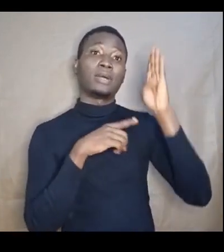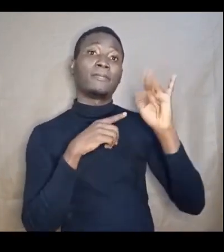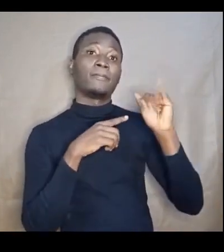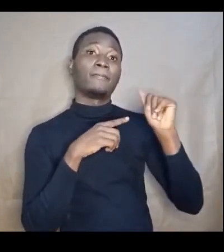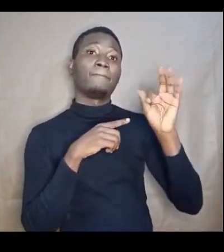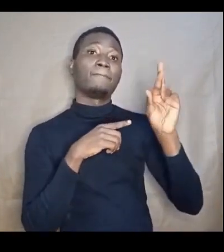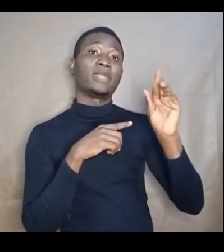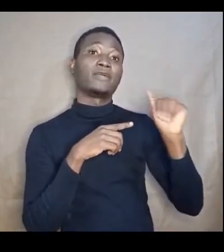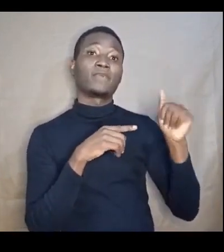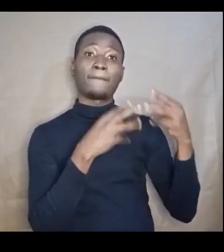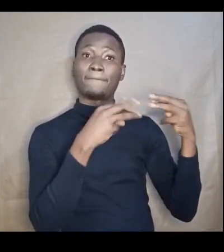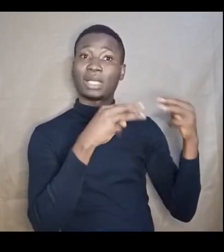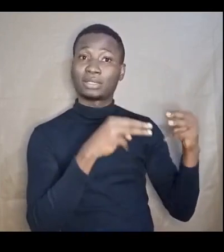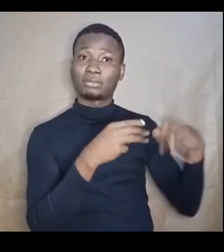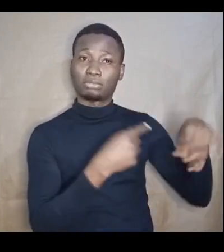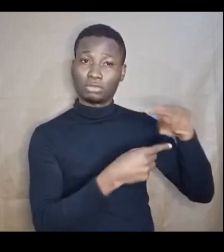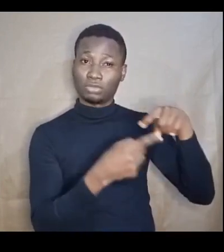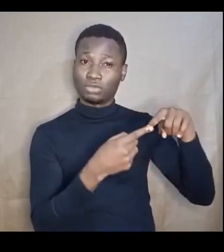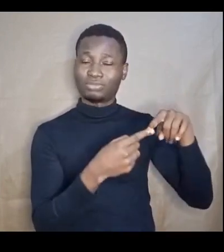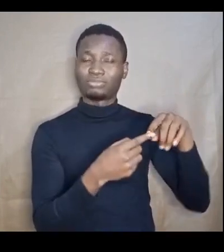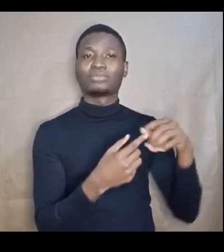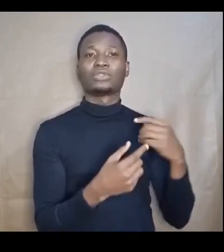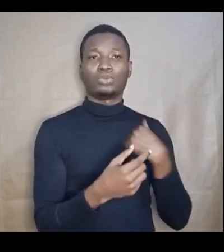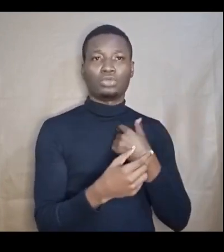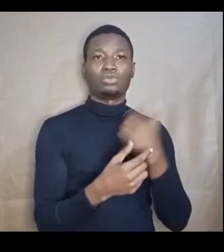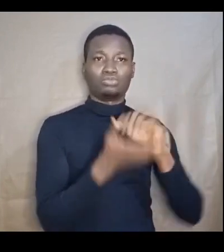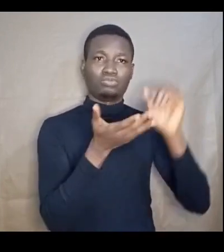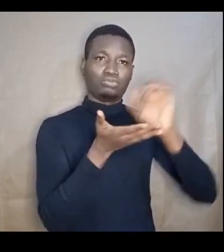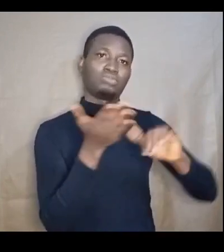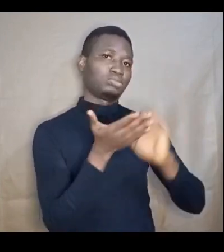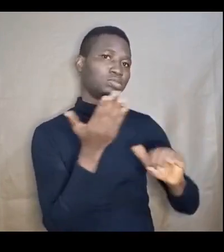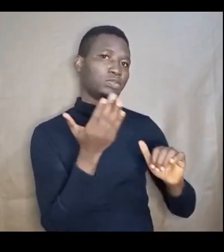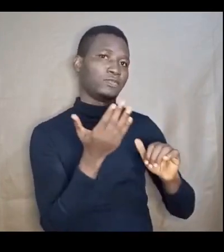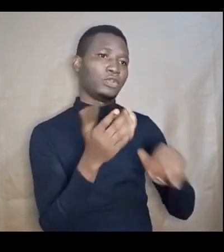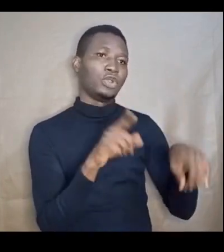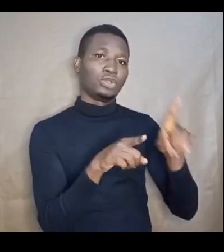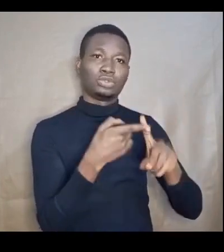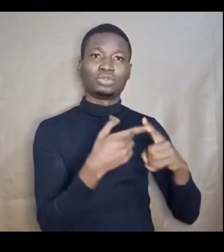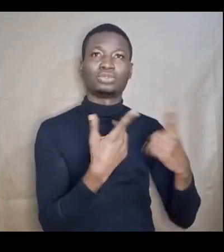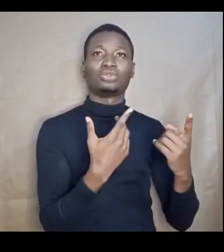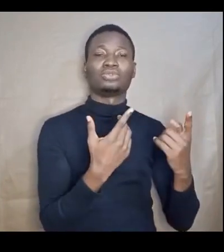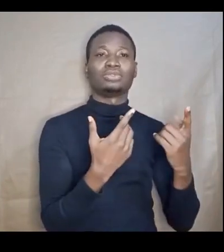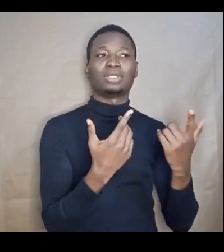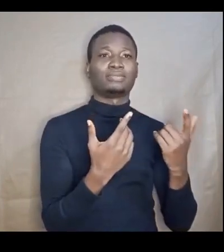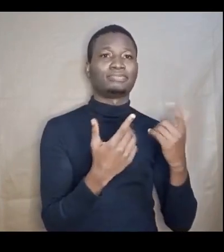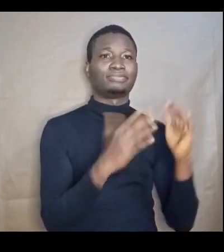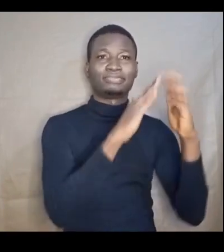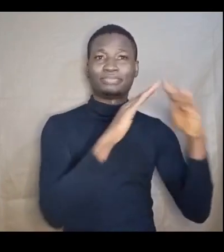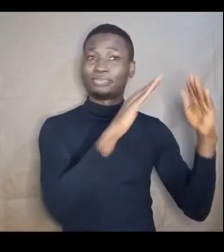River Niger. Those have been also done. And shanties along Akonna, Ojete,